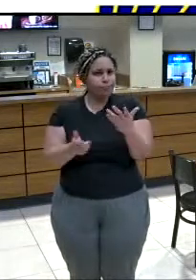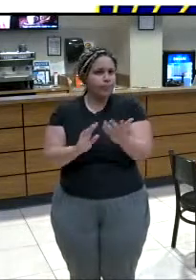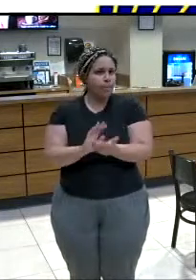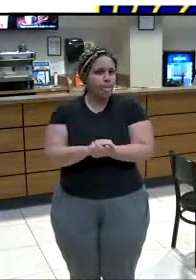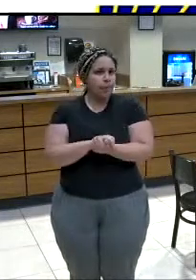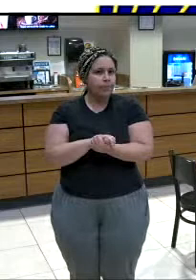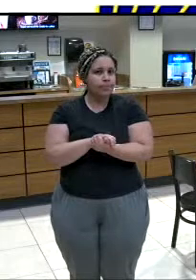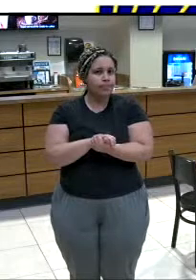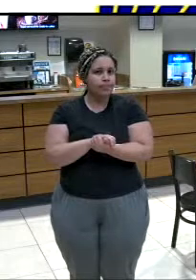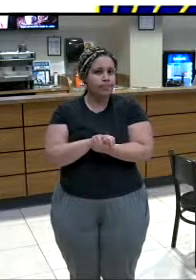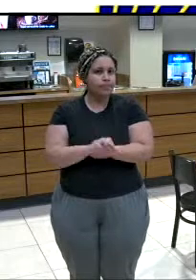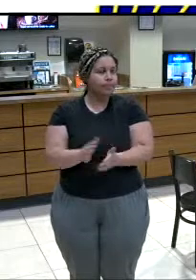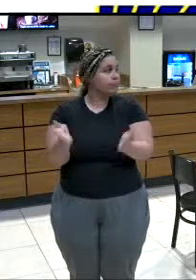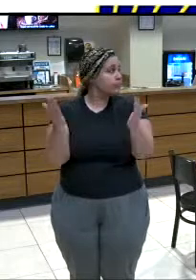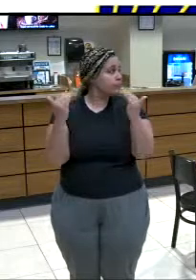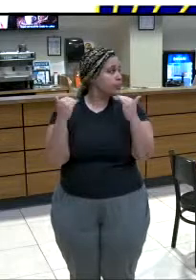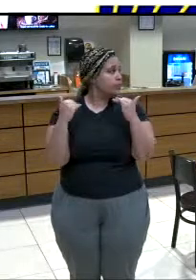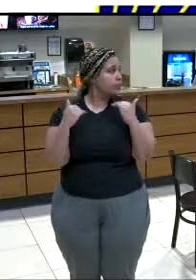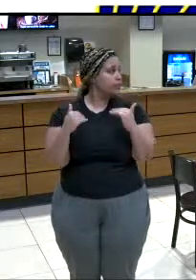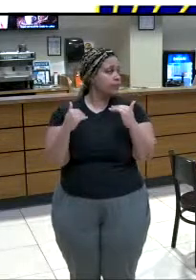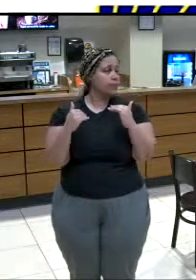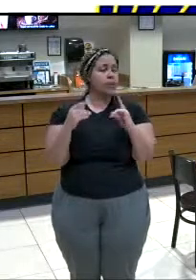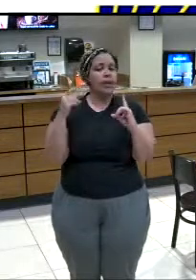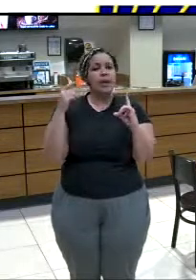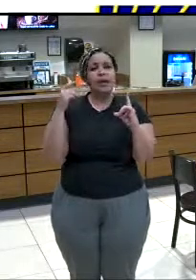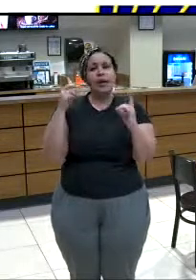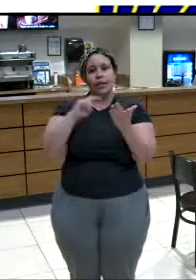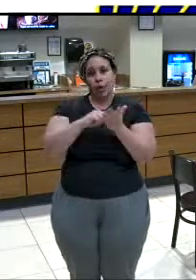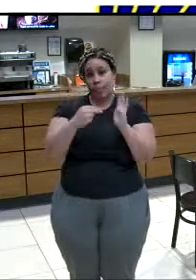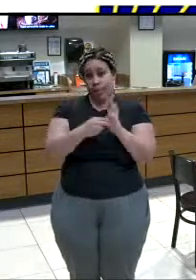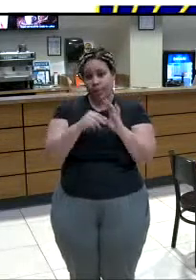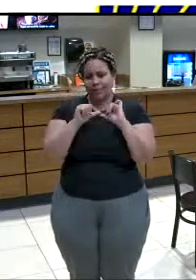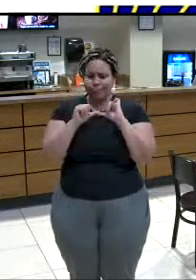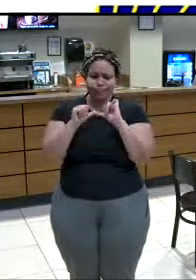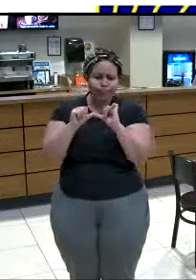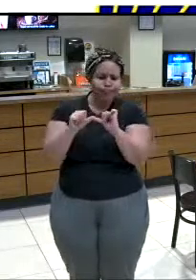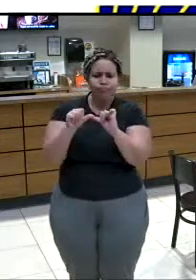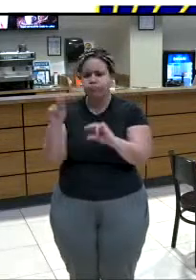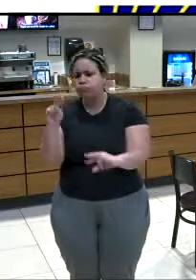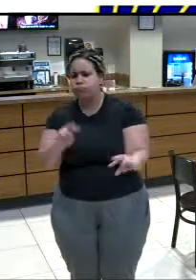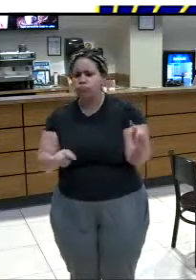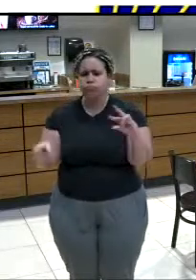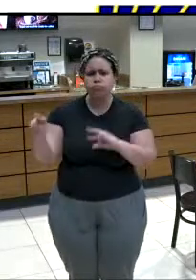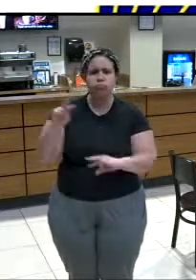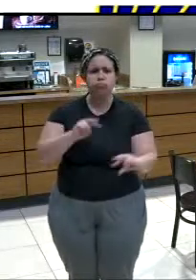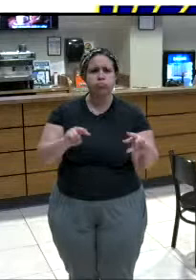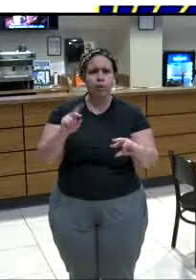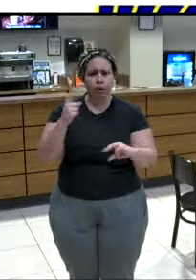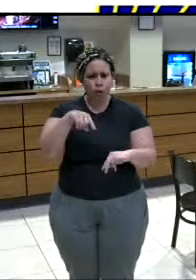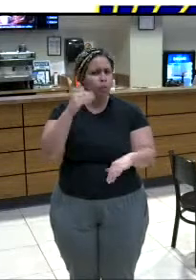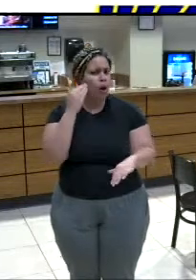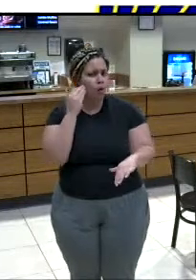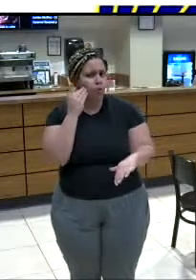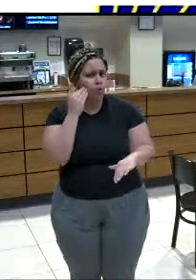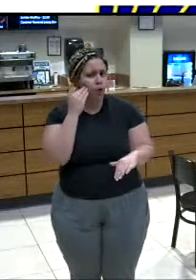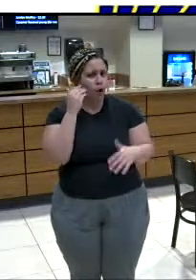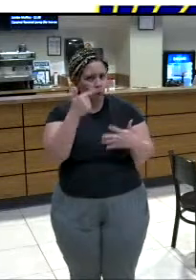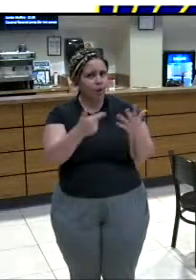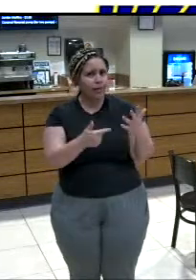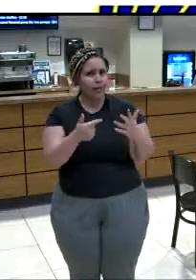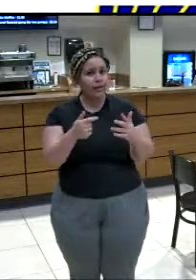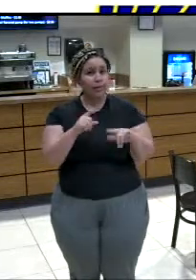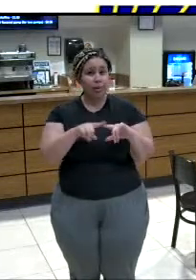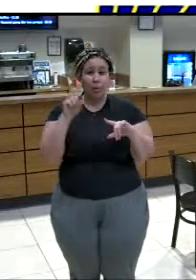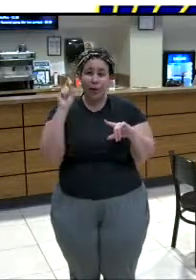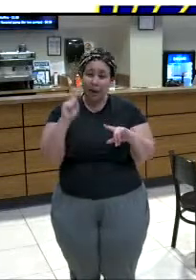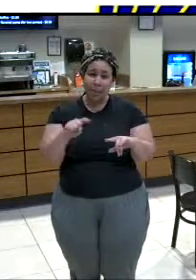What is the purpose of continuously monitoring? I know you all know this, but to bring it to the forefront, we need to hold ourselves accountable. We need